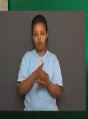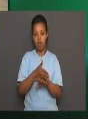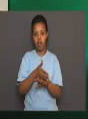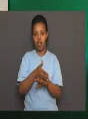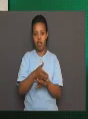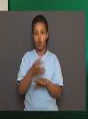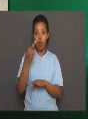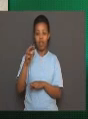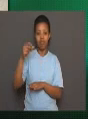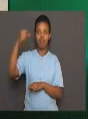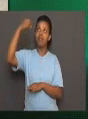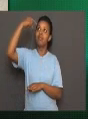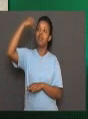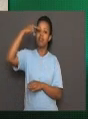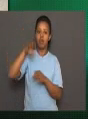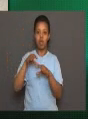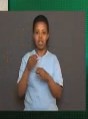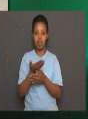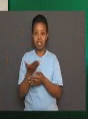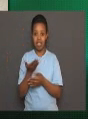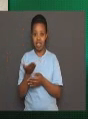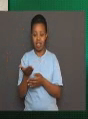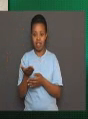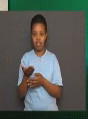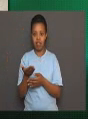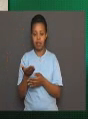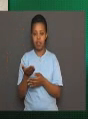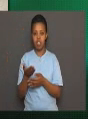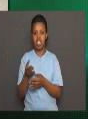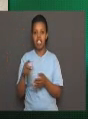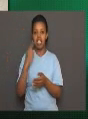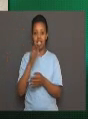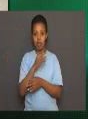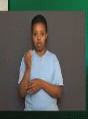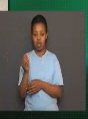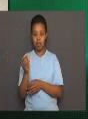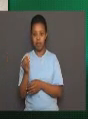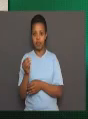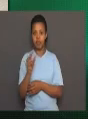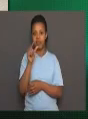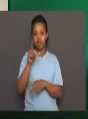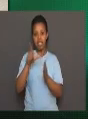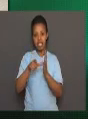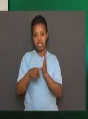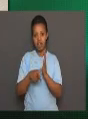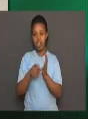eyedropper. The substance is left to dry for a few